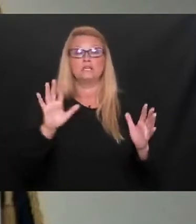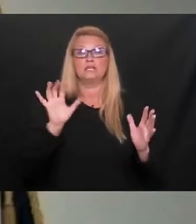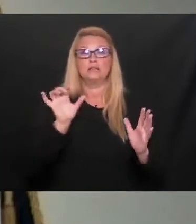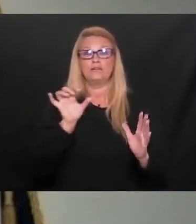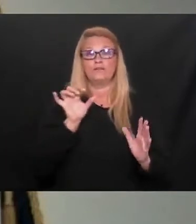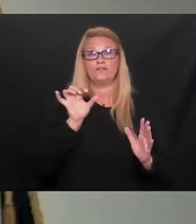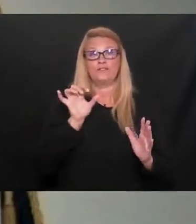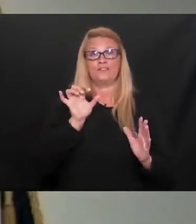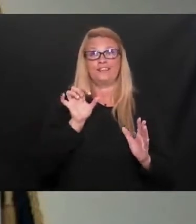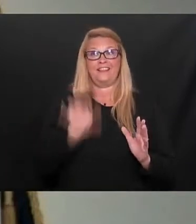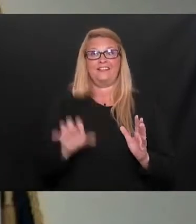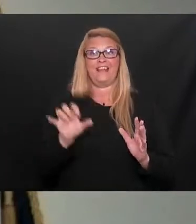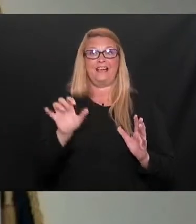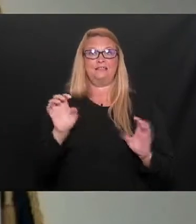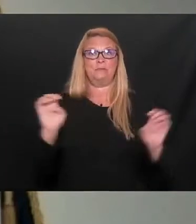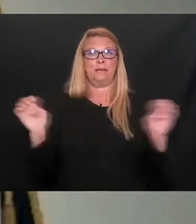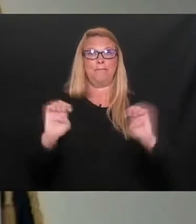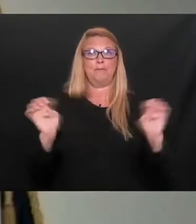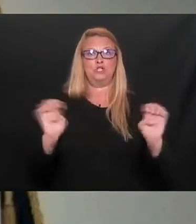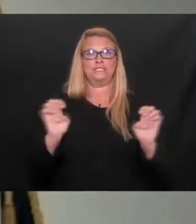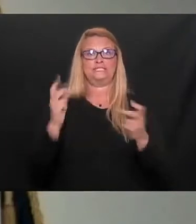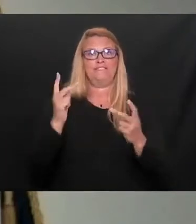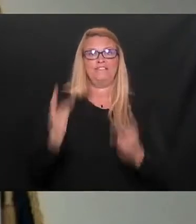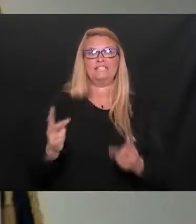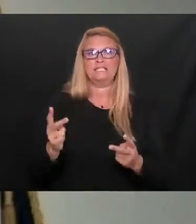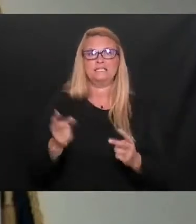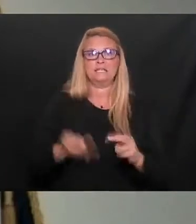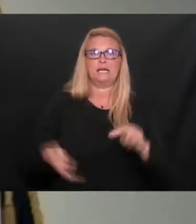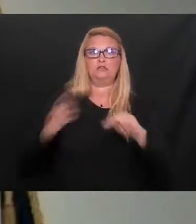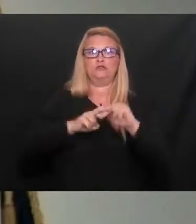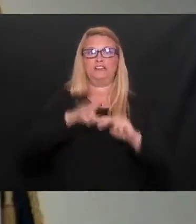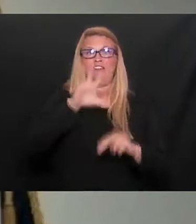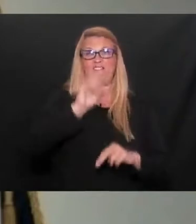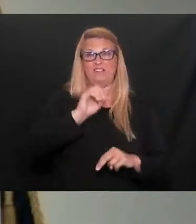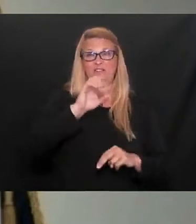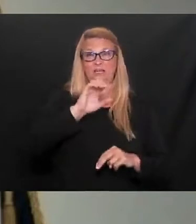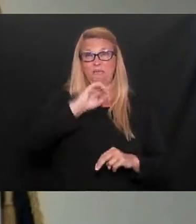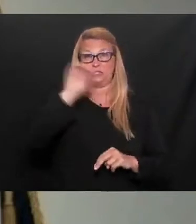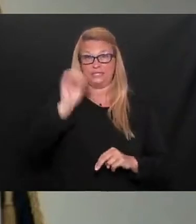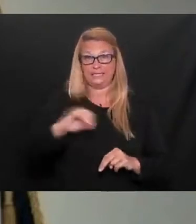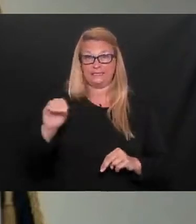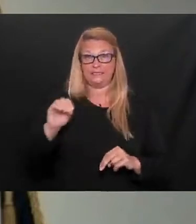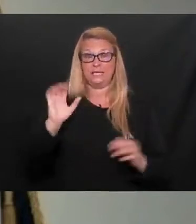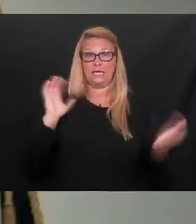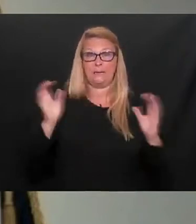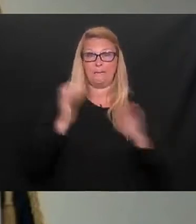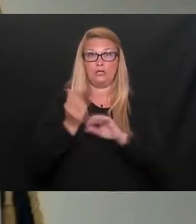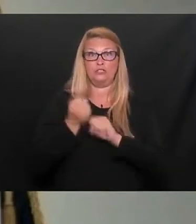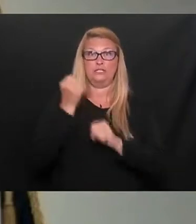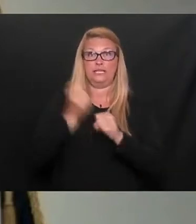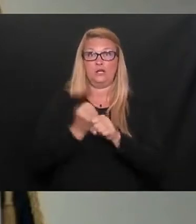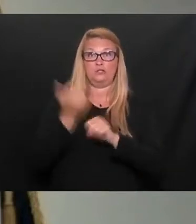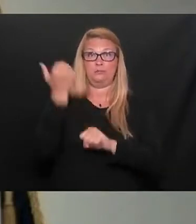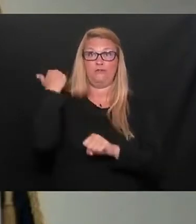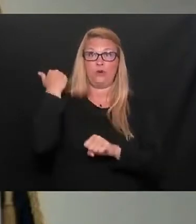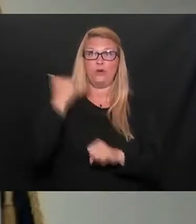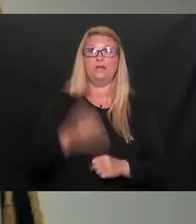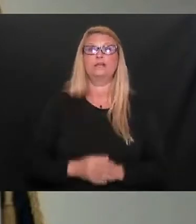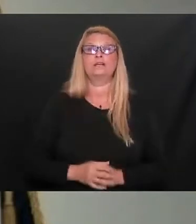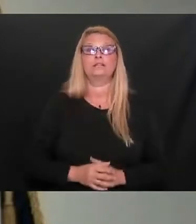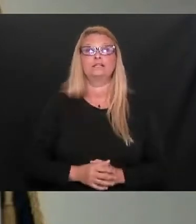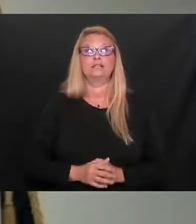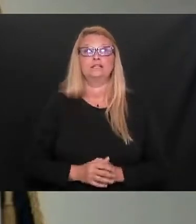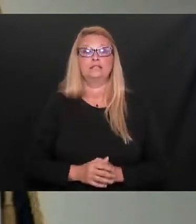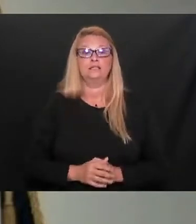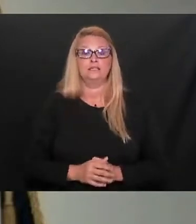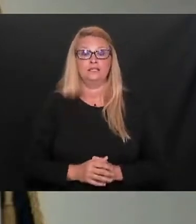in emergency department visits were up 50.6% compared to the previous year. Among boys 12 to